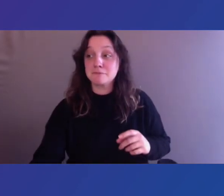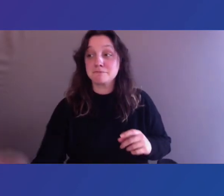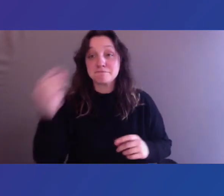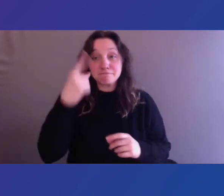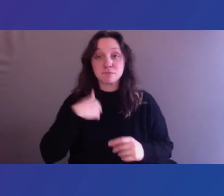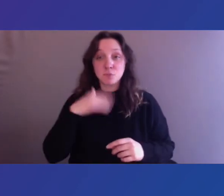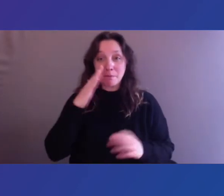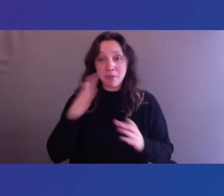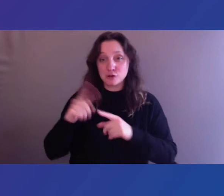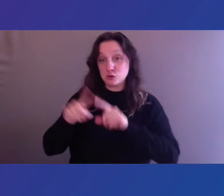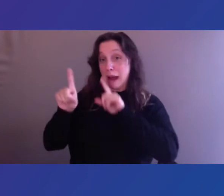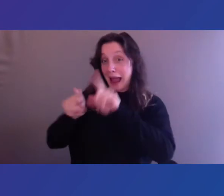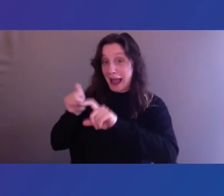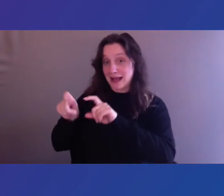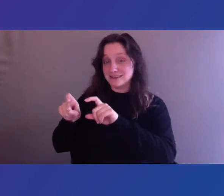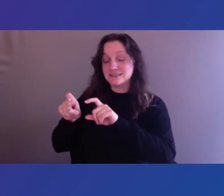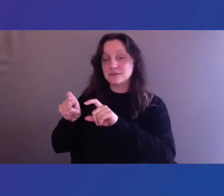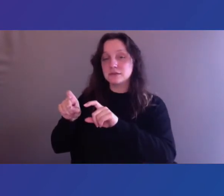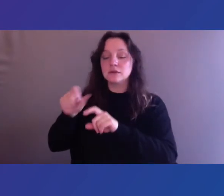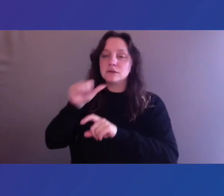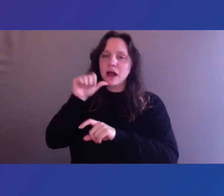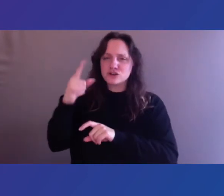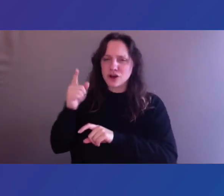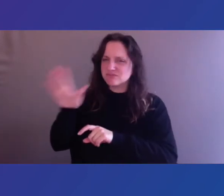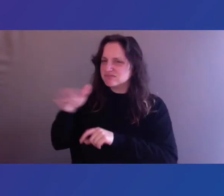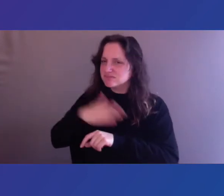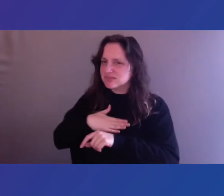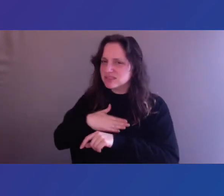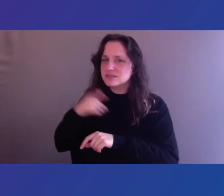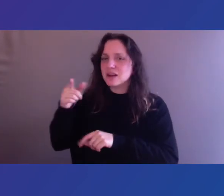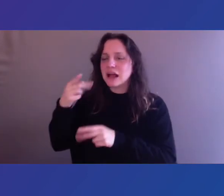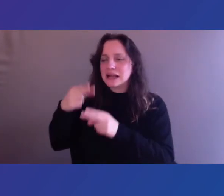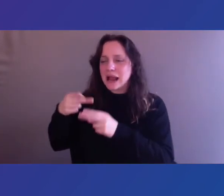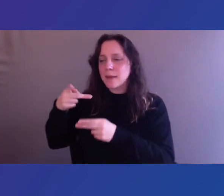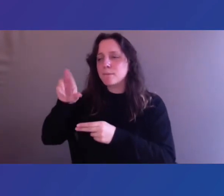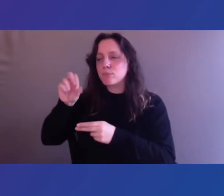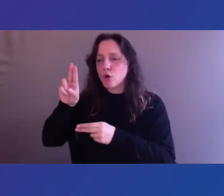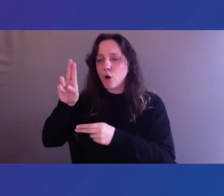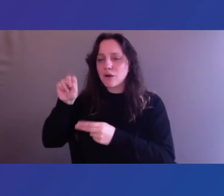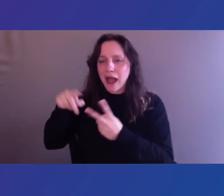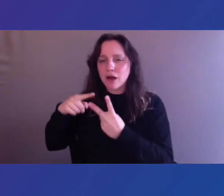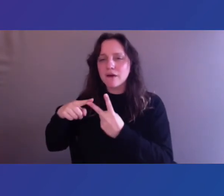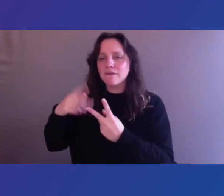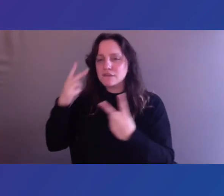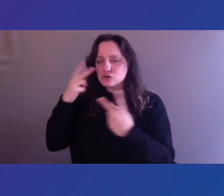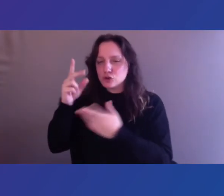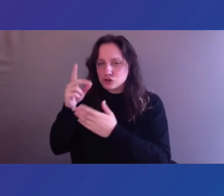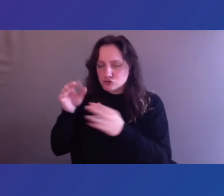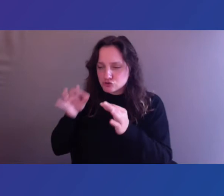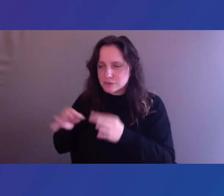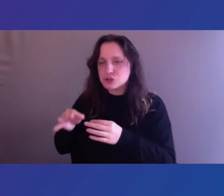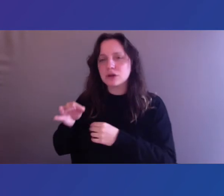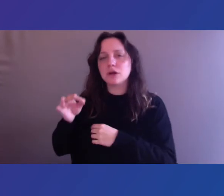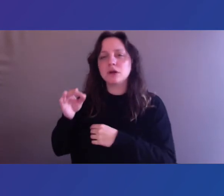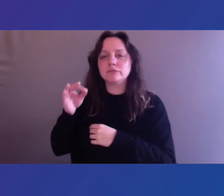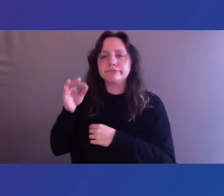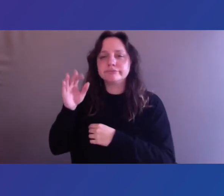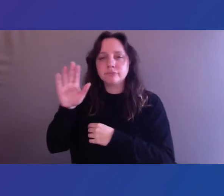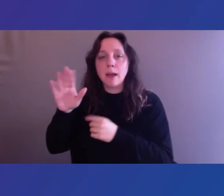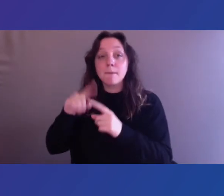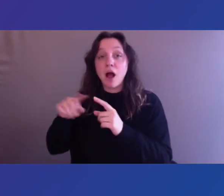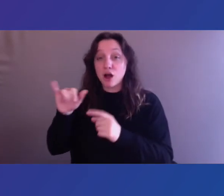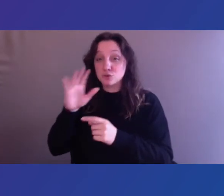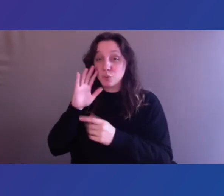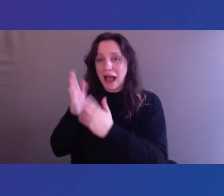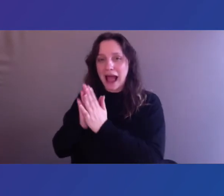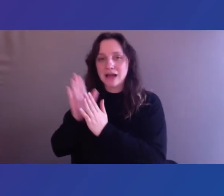to just sort of giving their visual description and name and pronoun and affiliation, is what their current advocacy focus is. So I'll